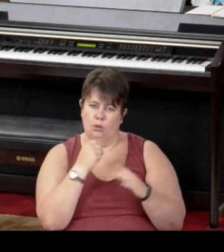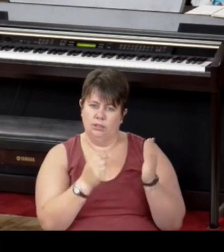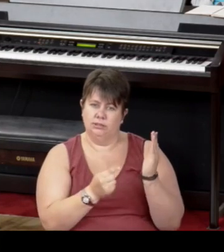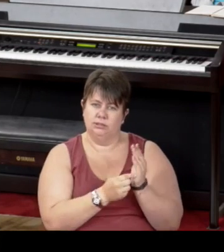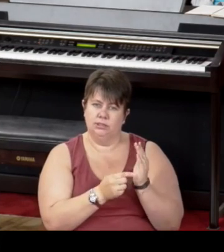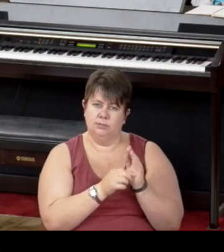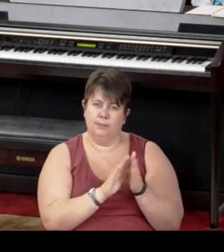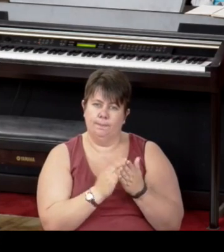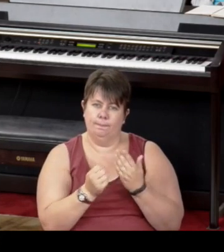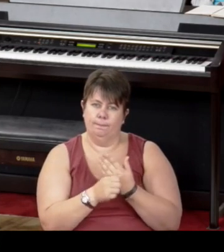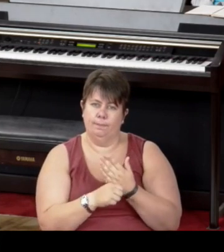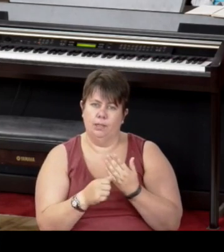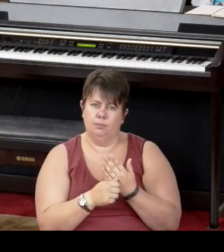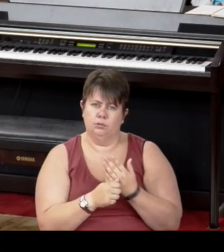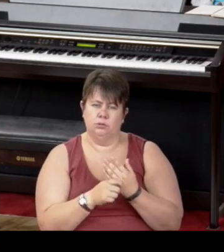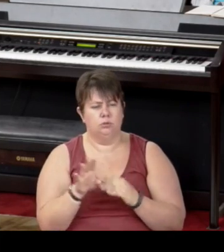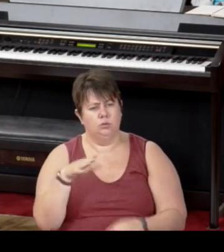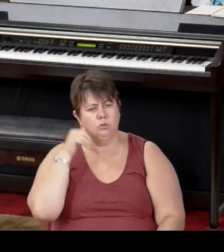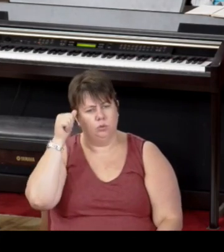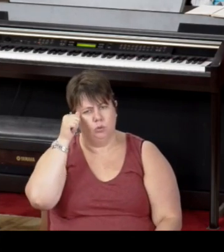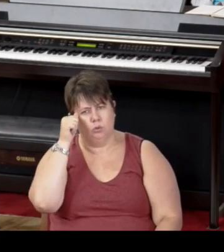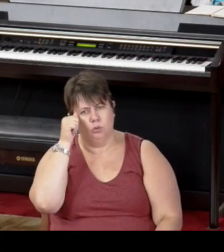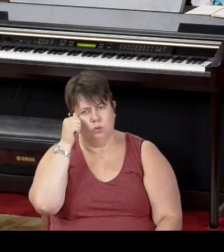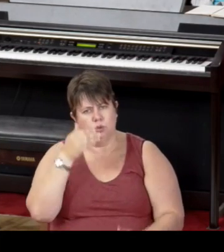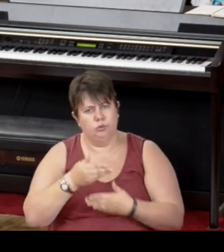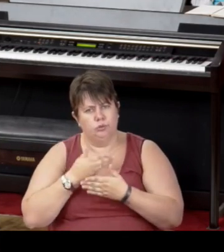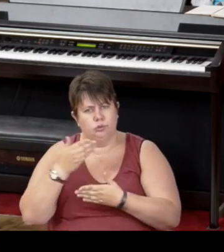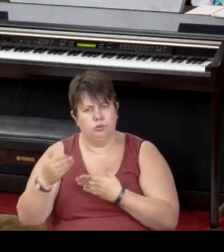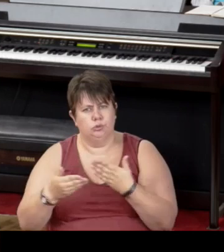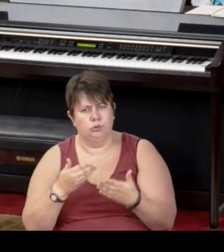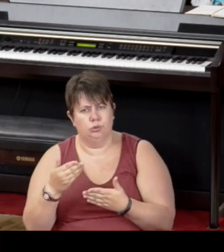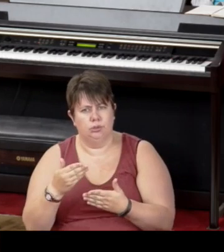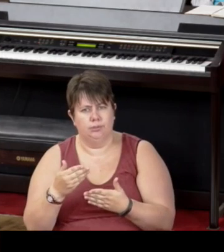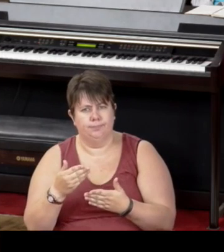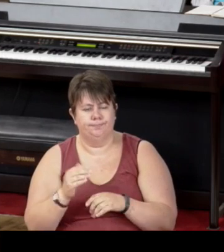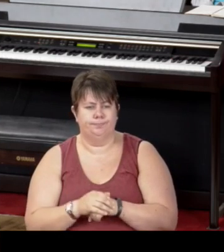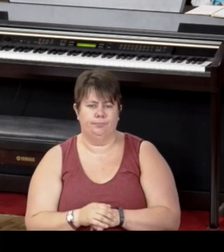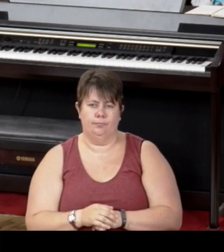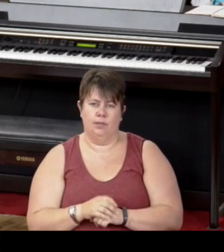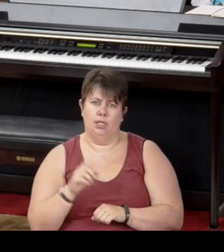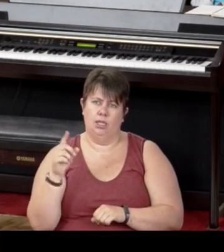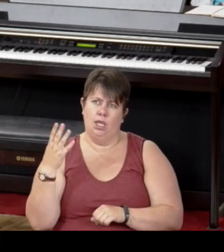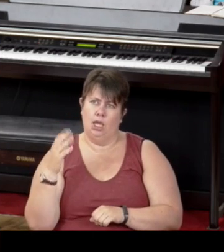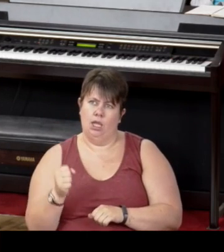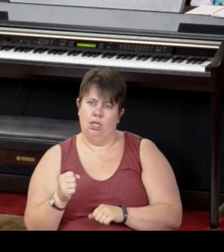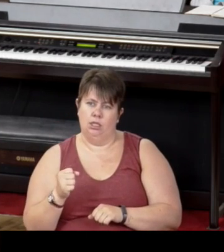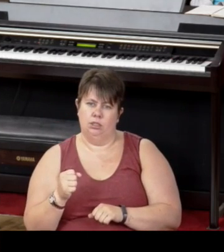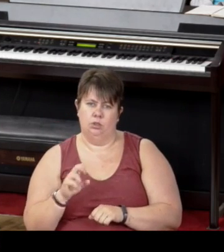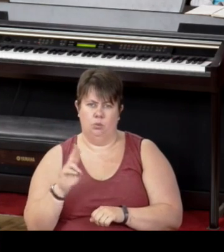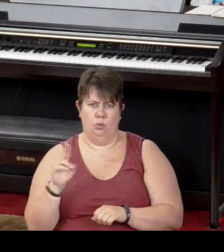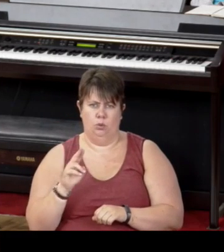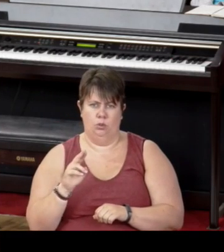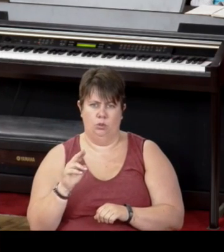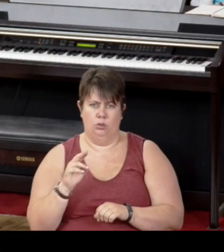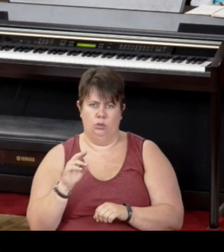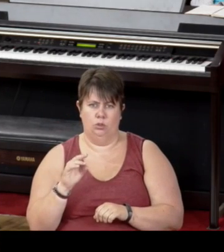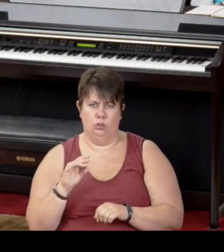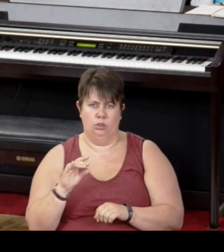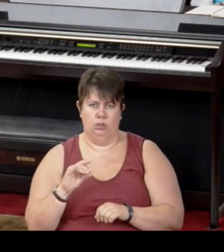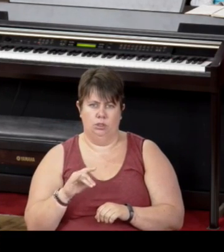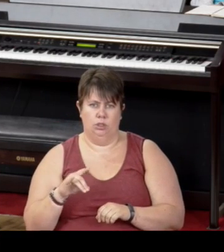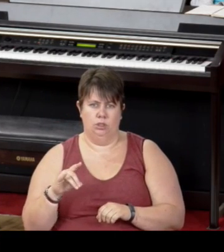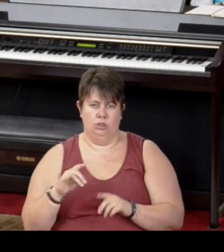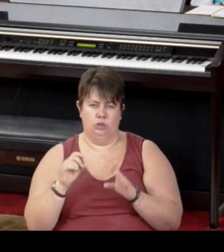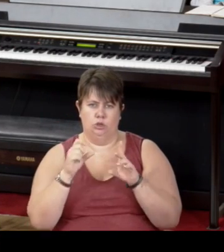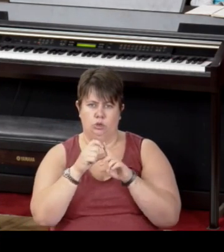Balaam was the prophet. You might know the story. He was a prophet in the Old Testament. He's the one that had the talking donkey. He was